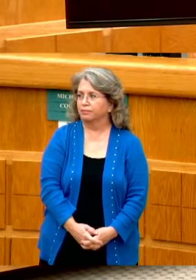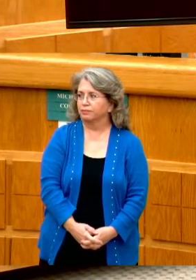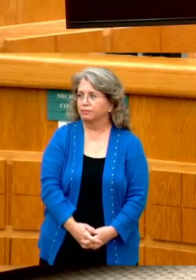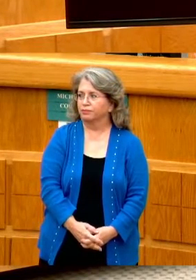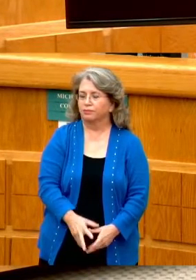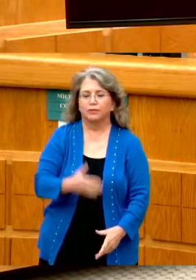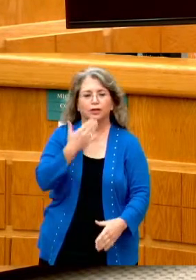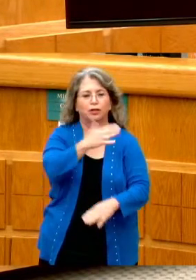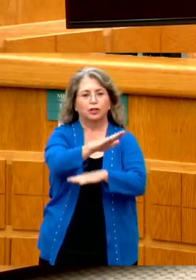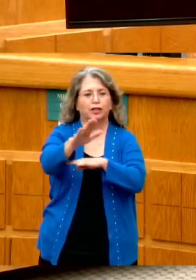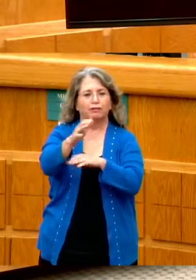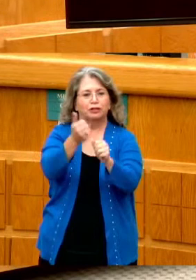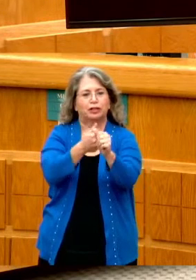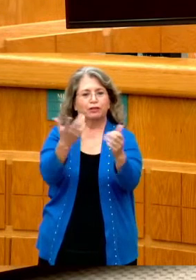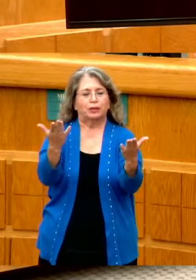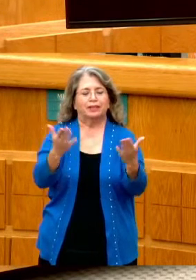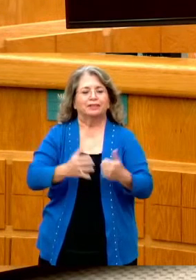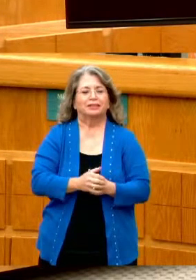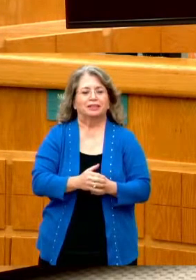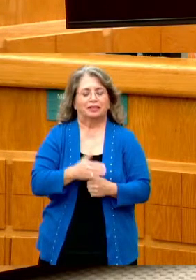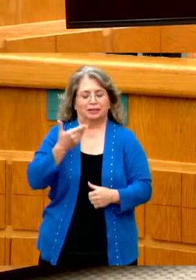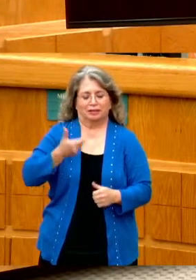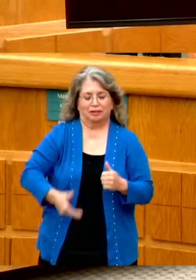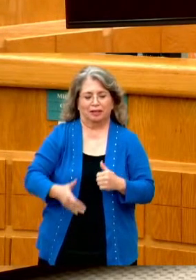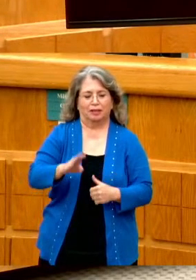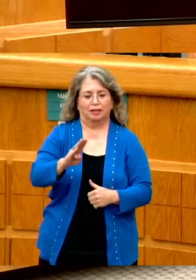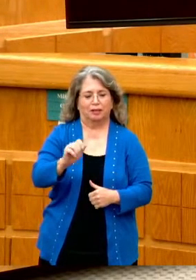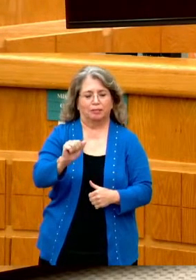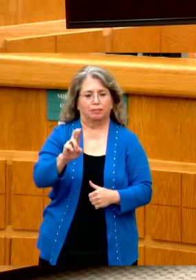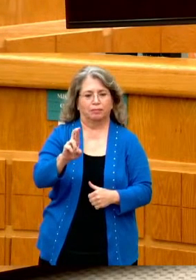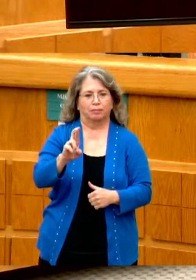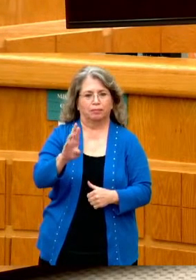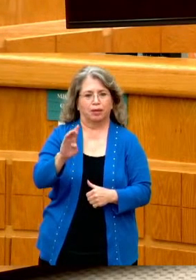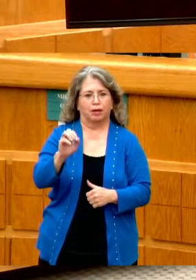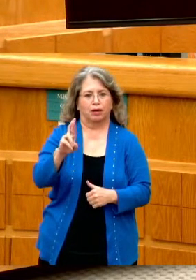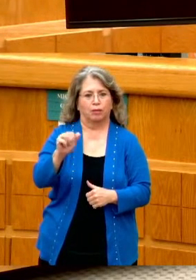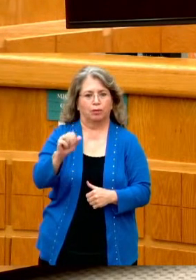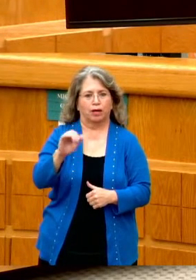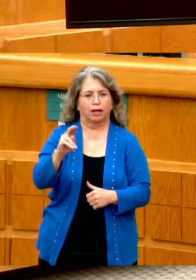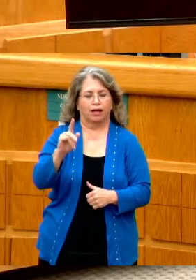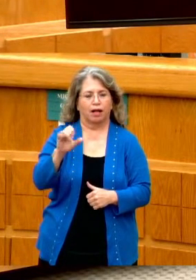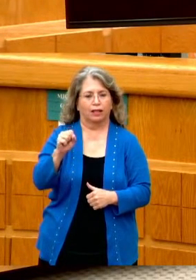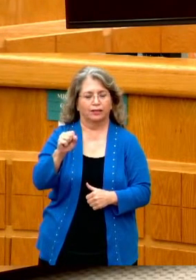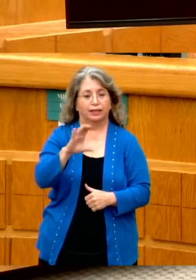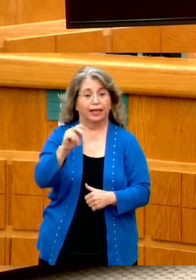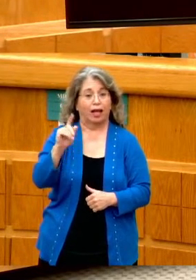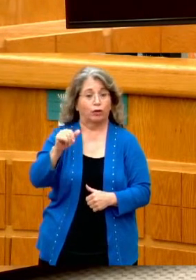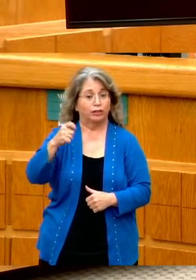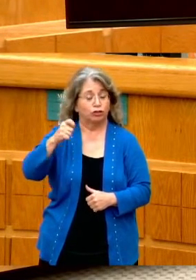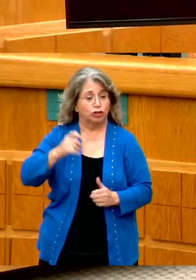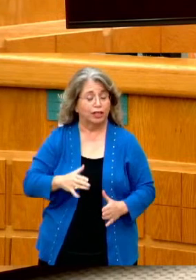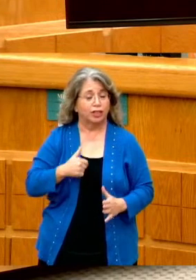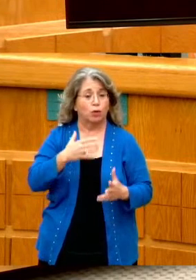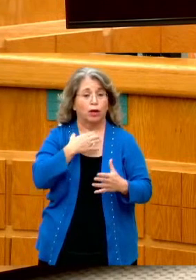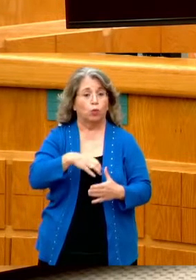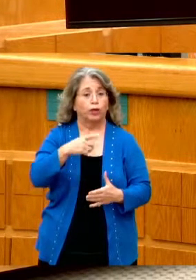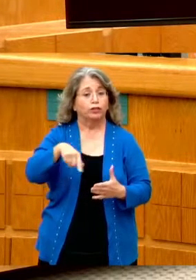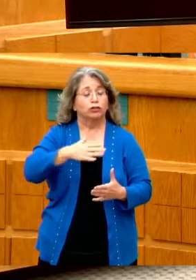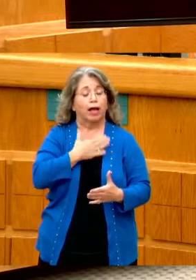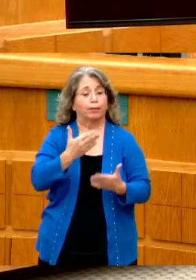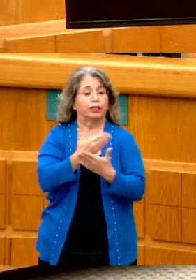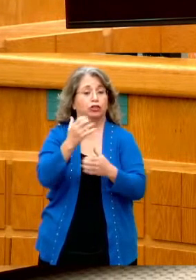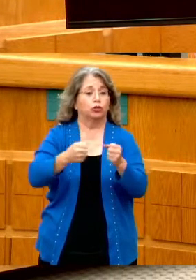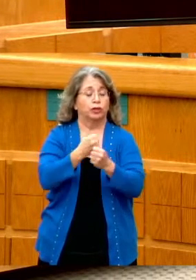Good afternoon, everybody. Barbara Canales, Nueces County Judge. I want to wish you all a happy new year, first and foremost. And I want